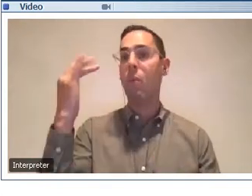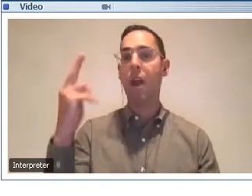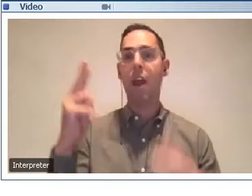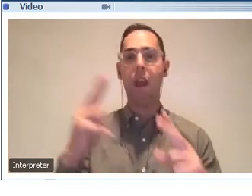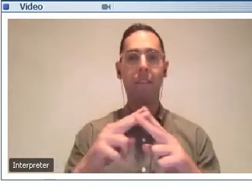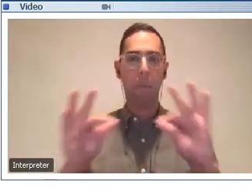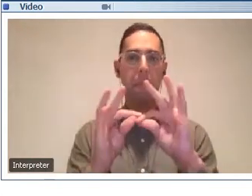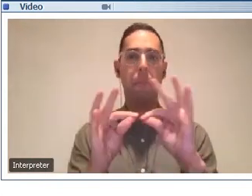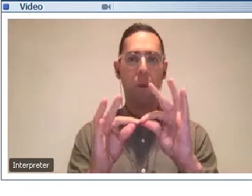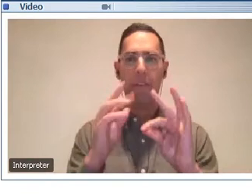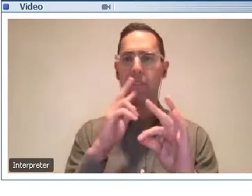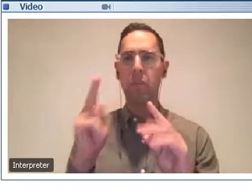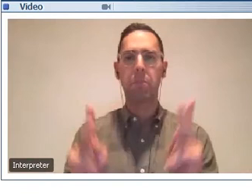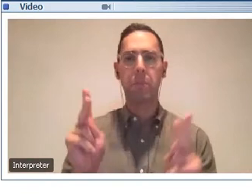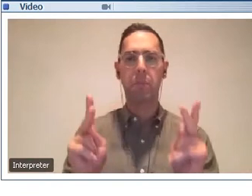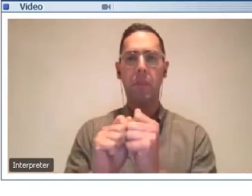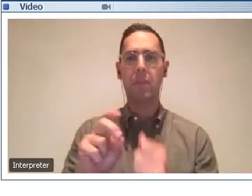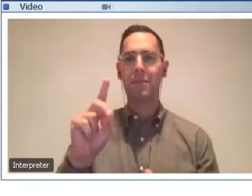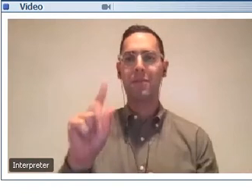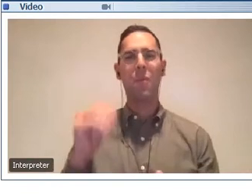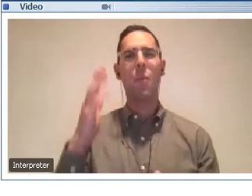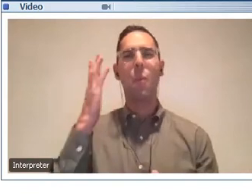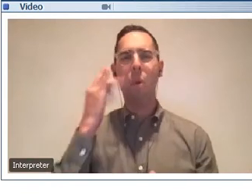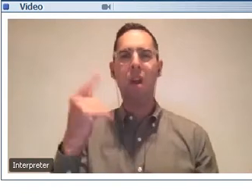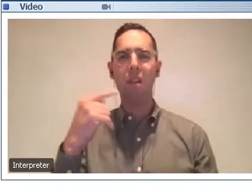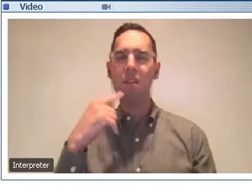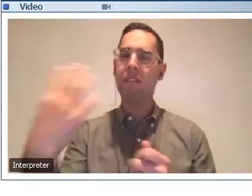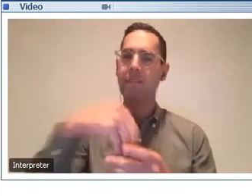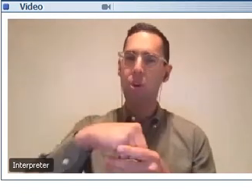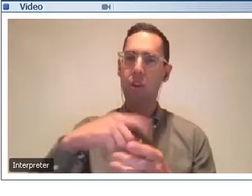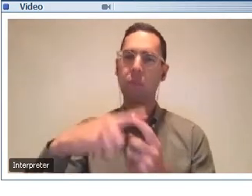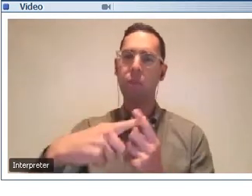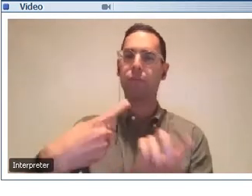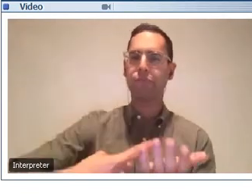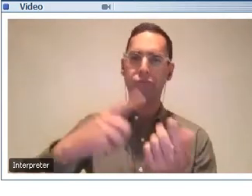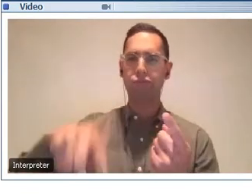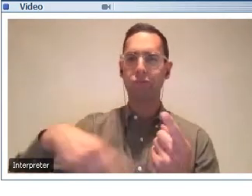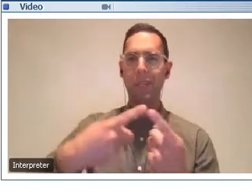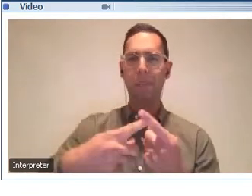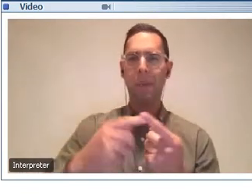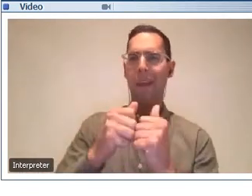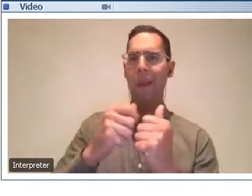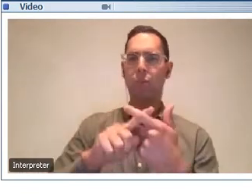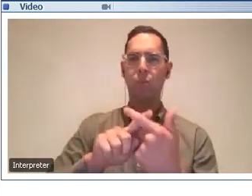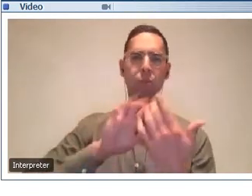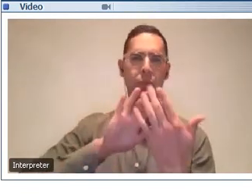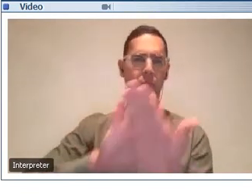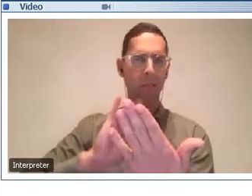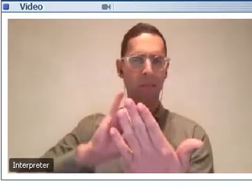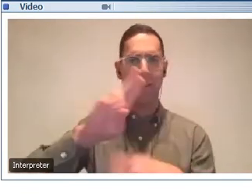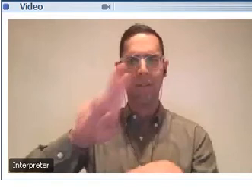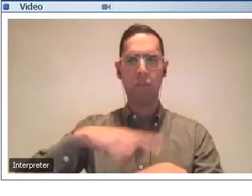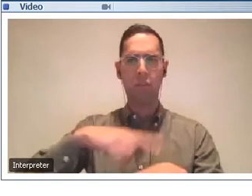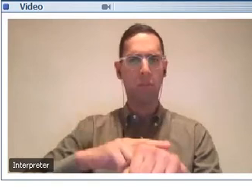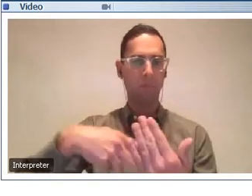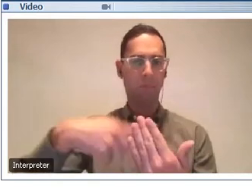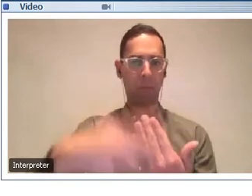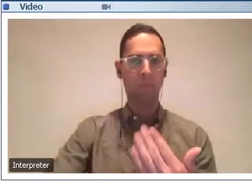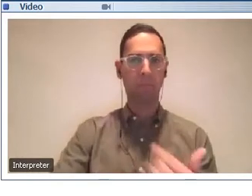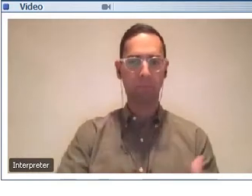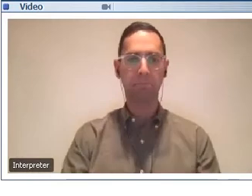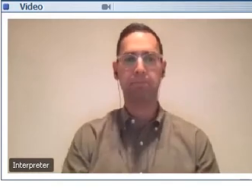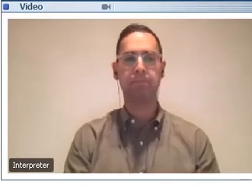that people with disabilities be at the table and be part of conversations about a national comprehensive paid leave program.